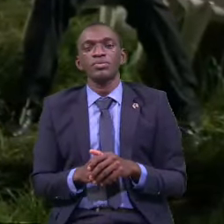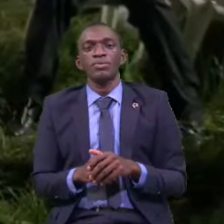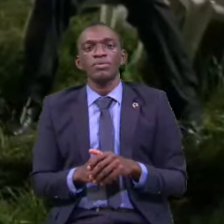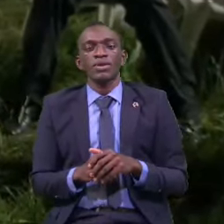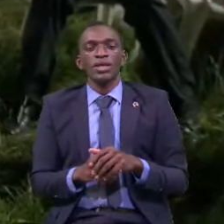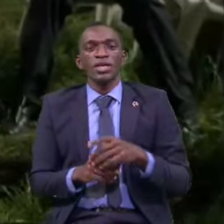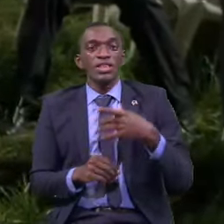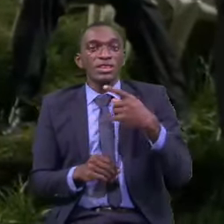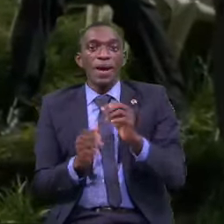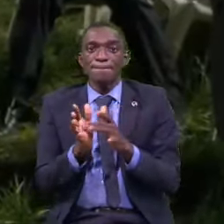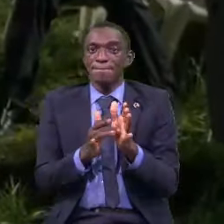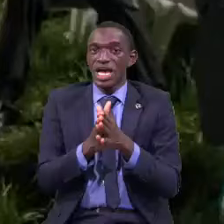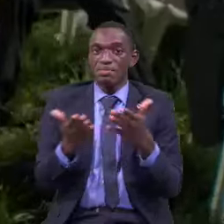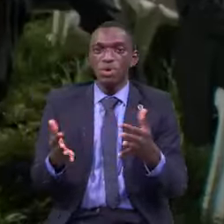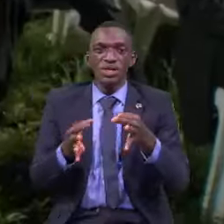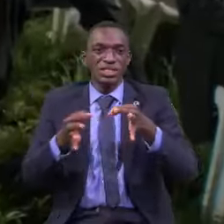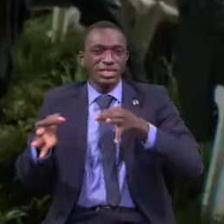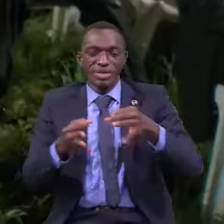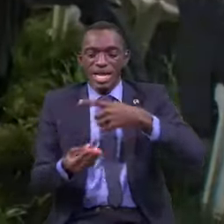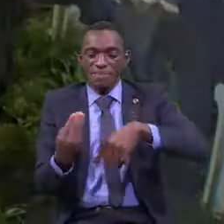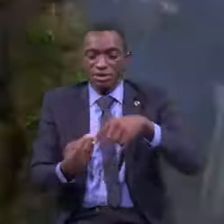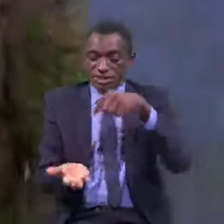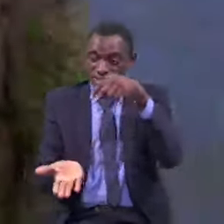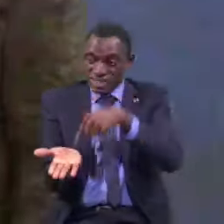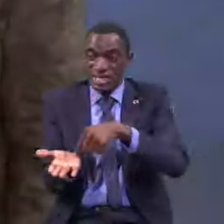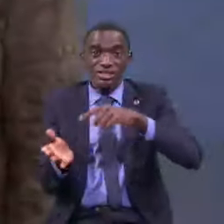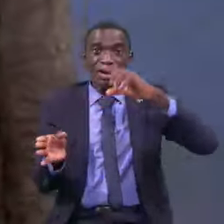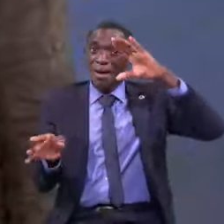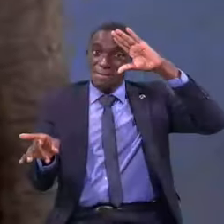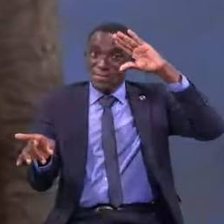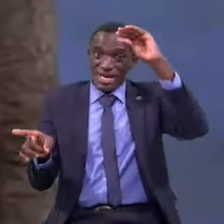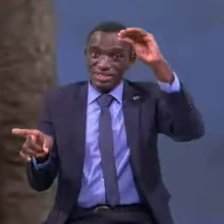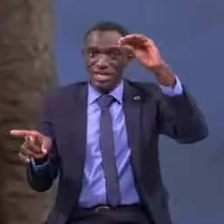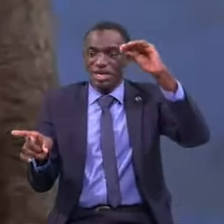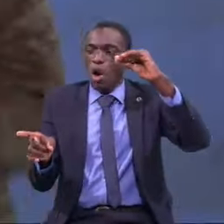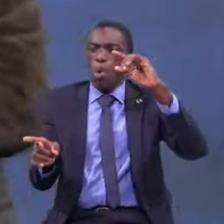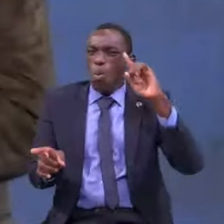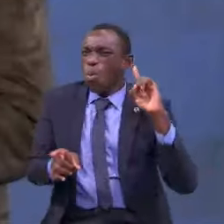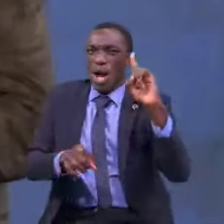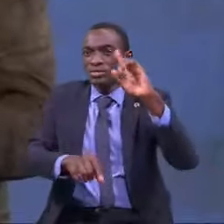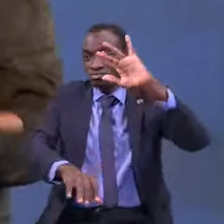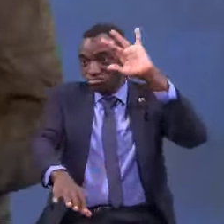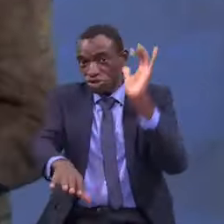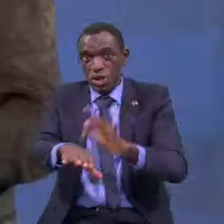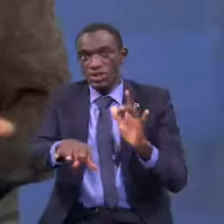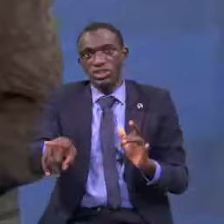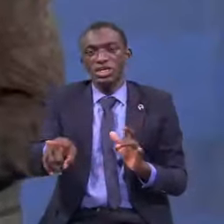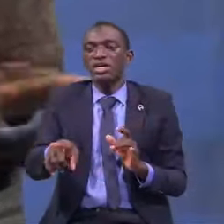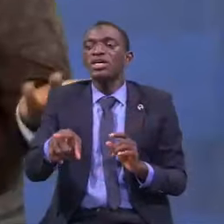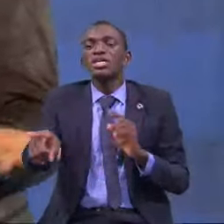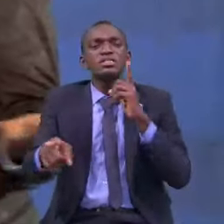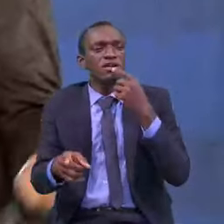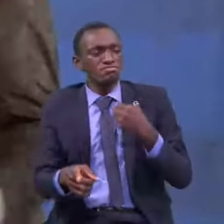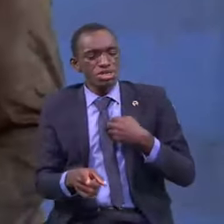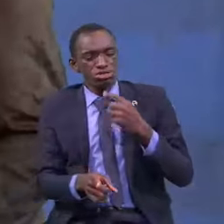The Bible speaks about this man, a single touch, and he said, I only see men